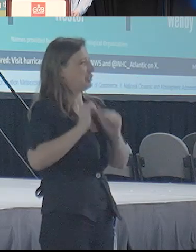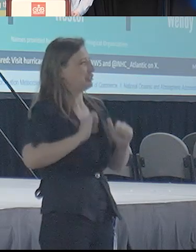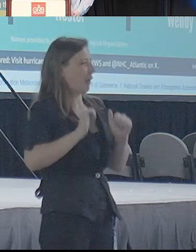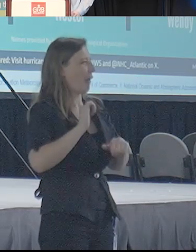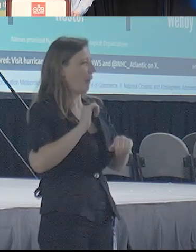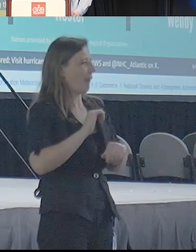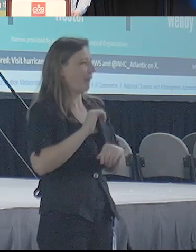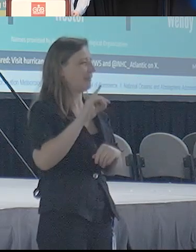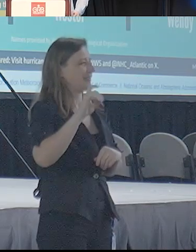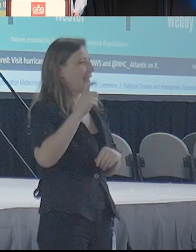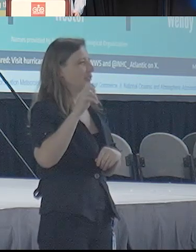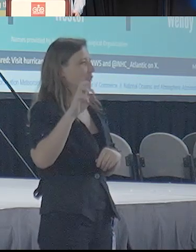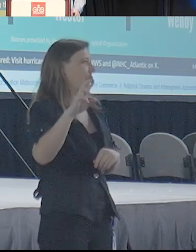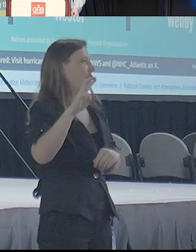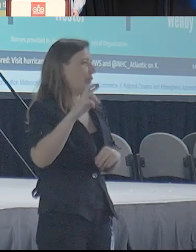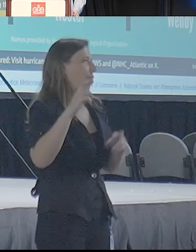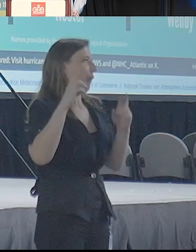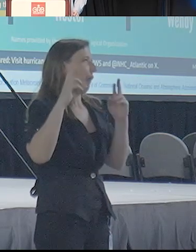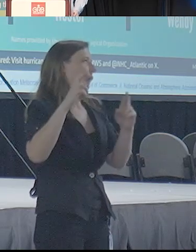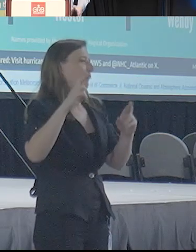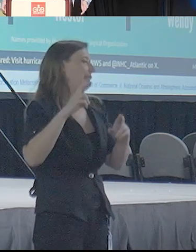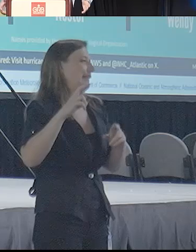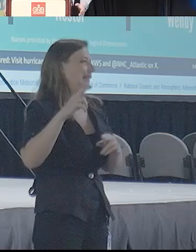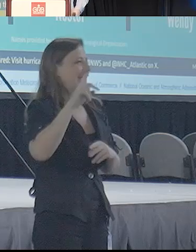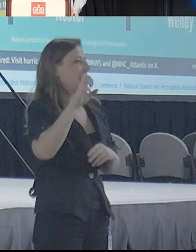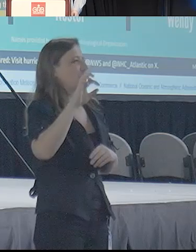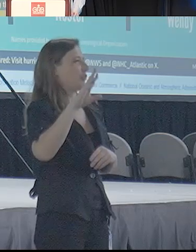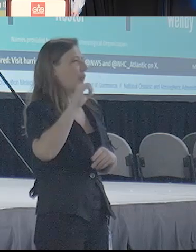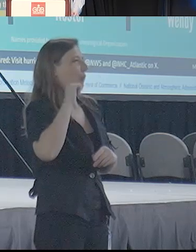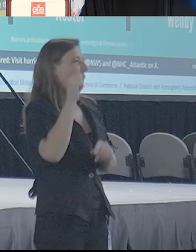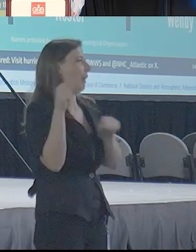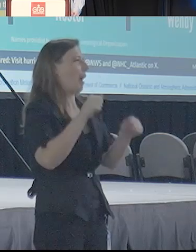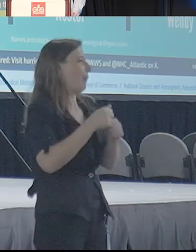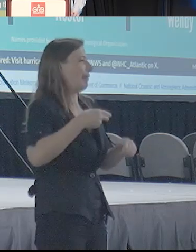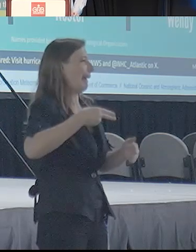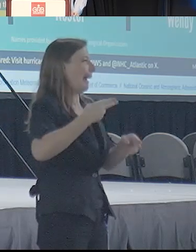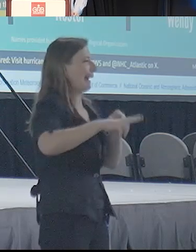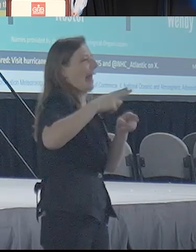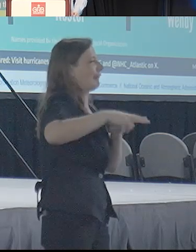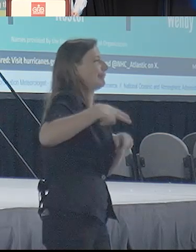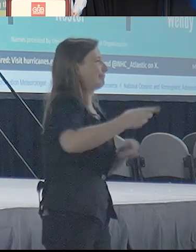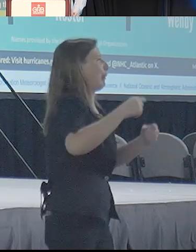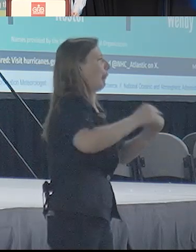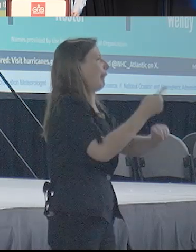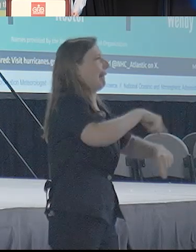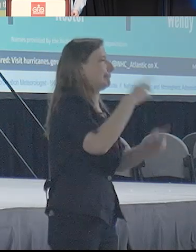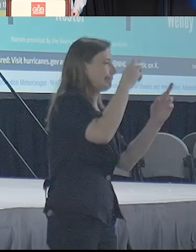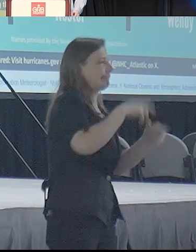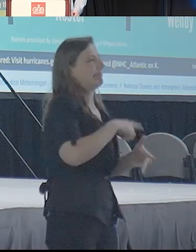doesn't come with a knife this year. We're going to hope that doesn't happen. Another interesting, some other names I see on here: Imelda, the big rainfall